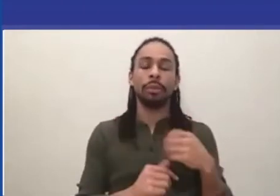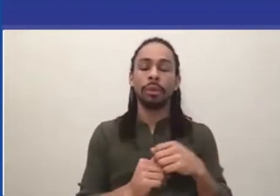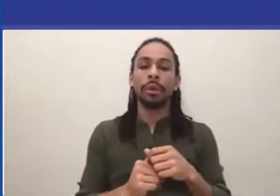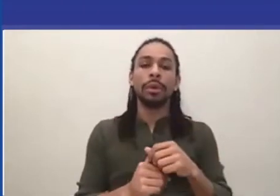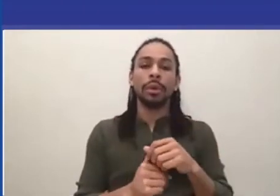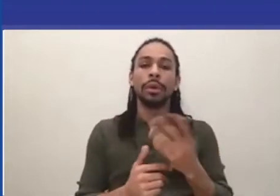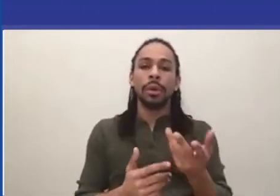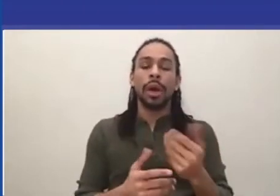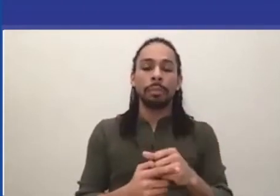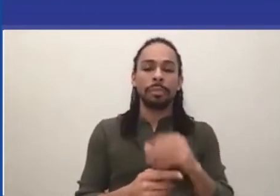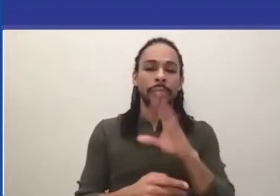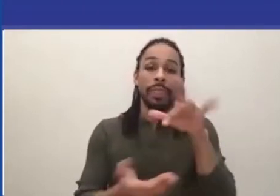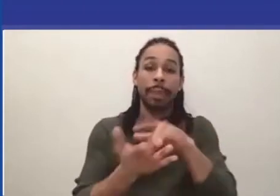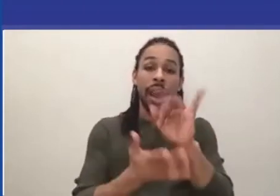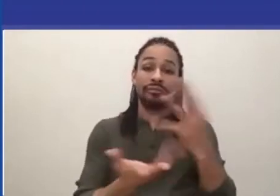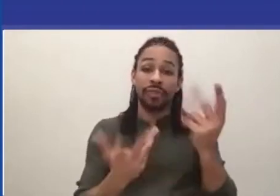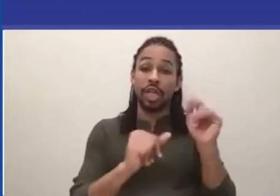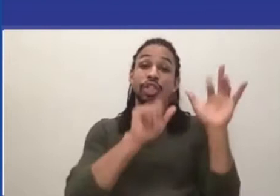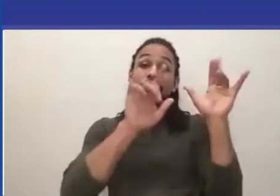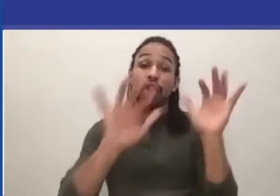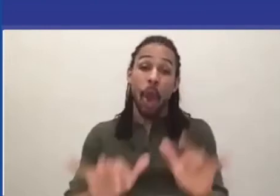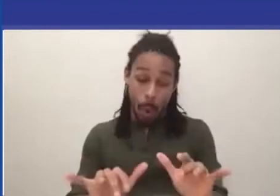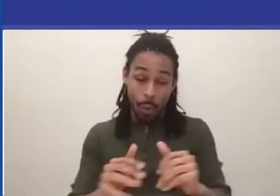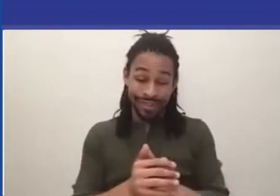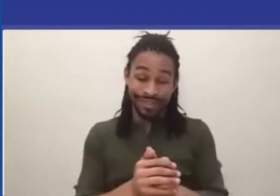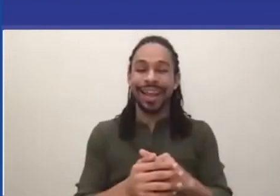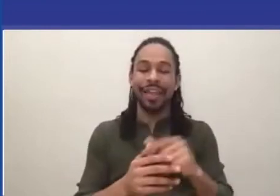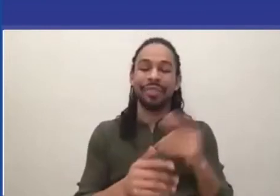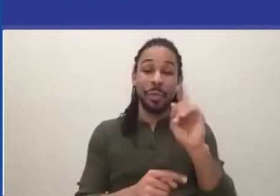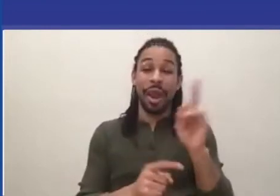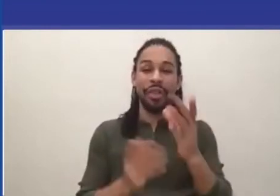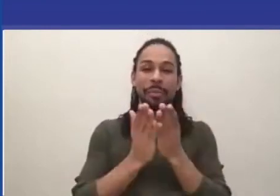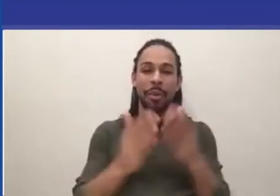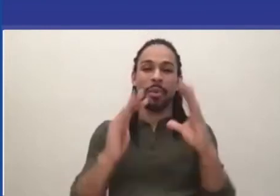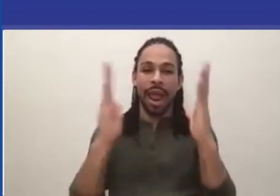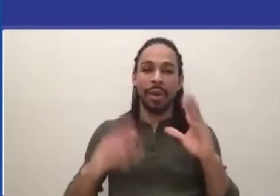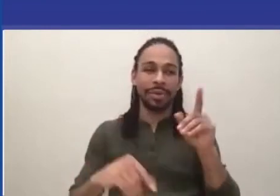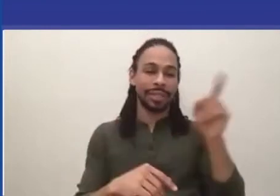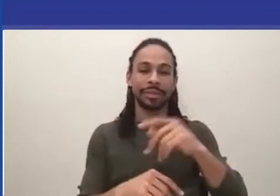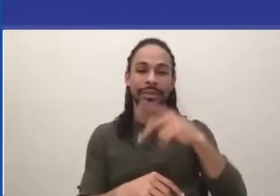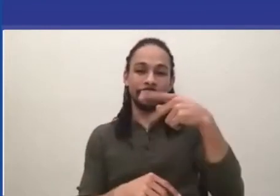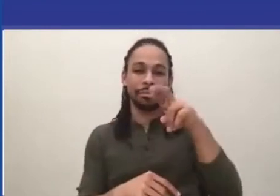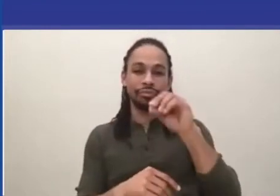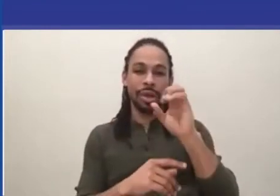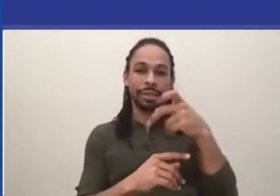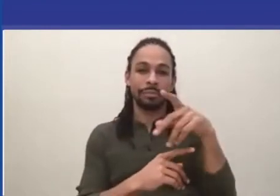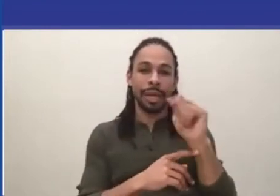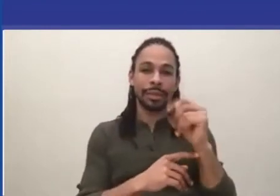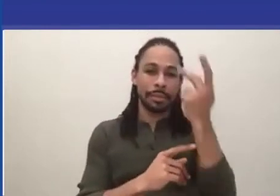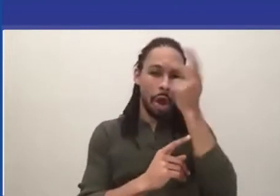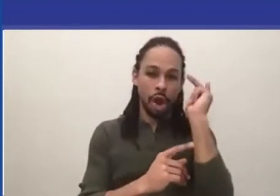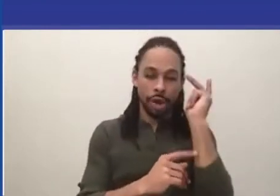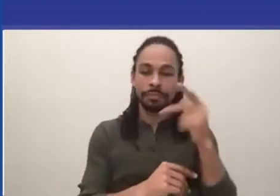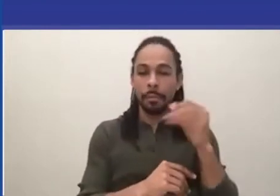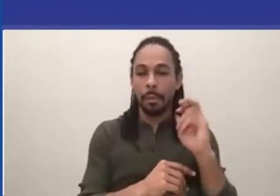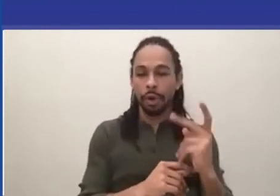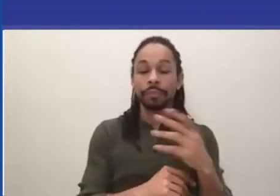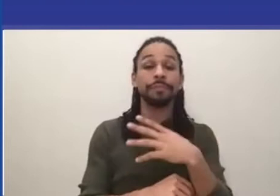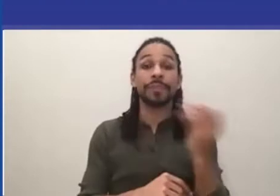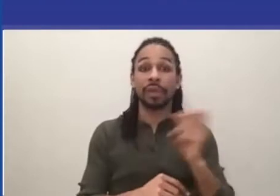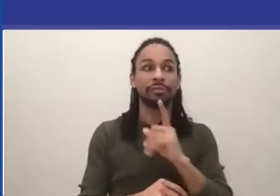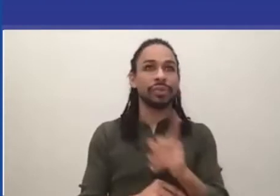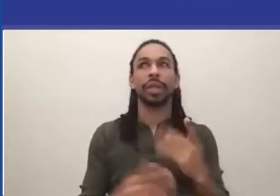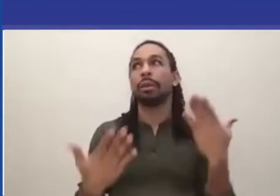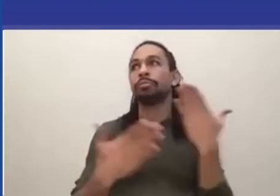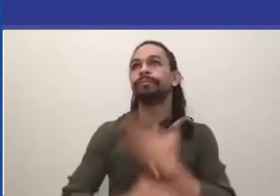snow at the Boathouse in Prospect Park. And it was such a joy to see each